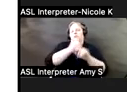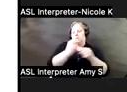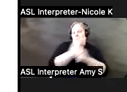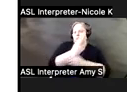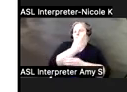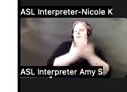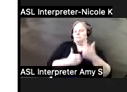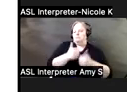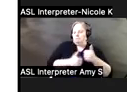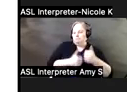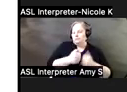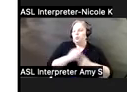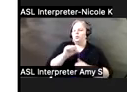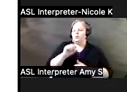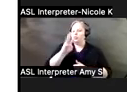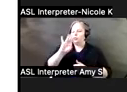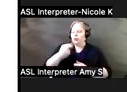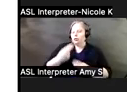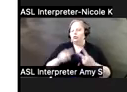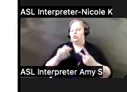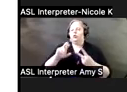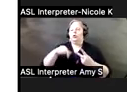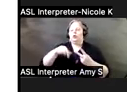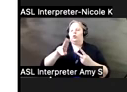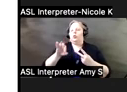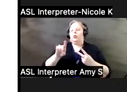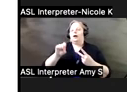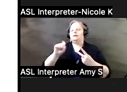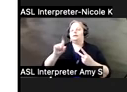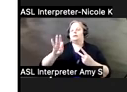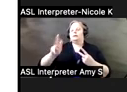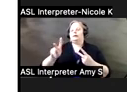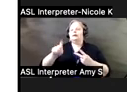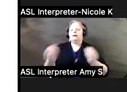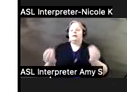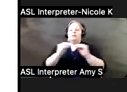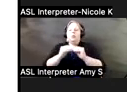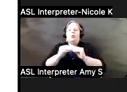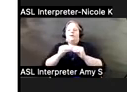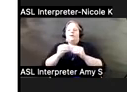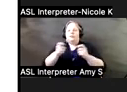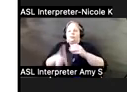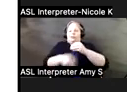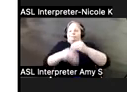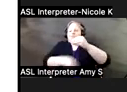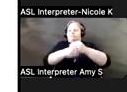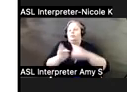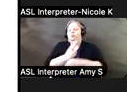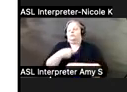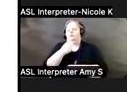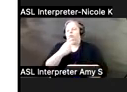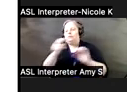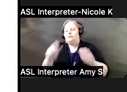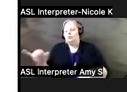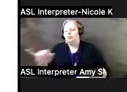through switches or the quad stick and maybe needs just a couple extra controls that we can maybe add using voice control. But it doesn't